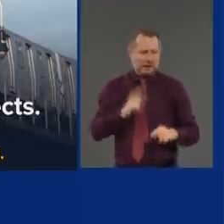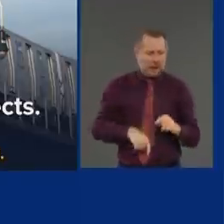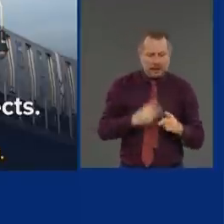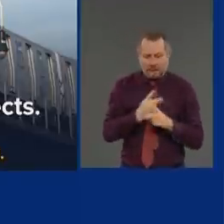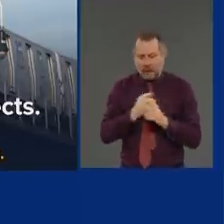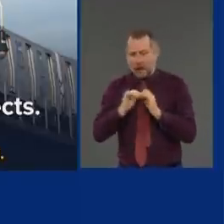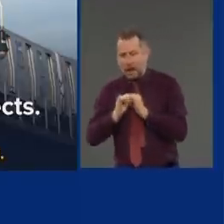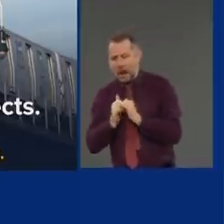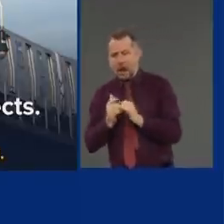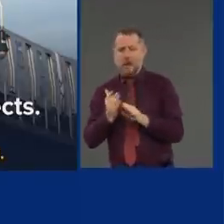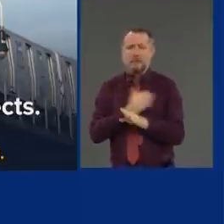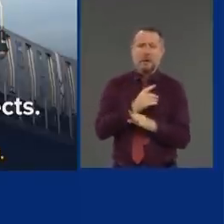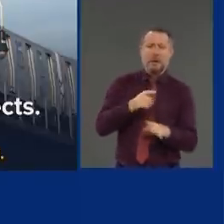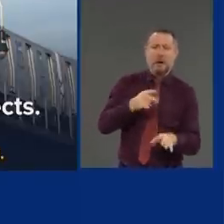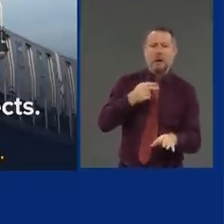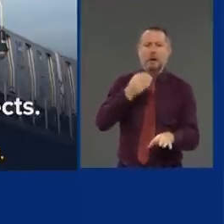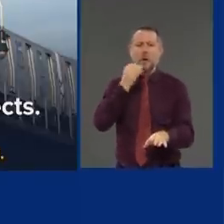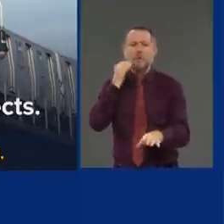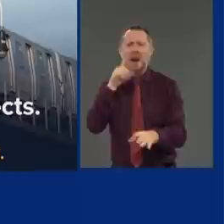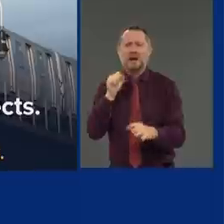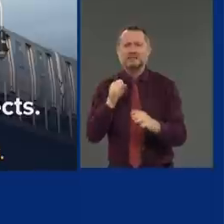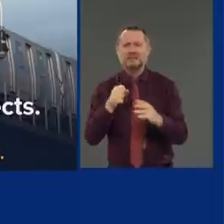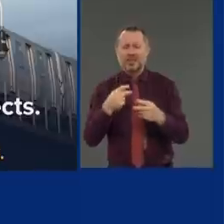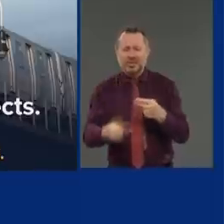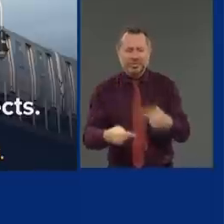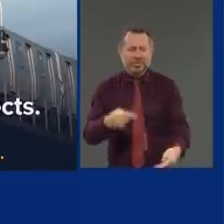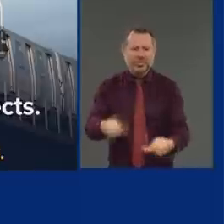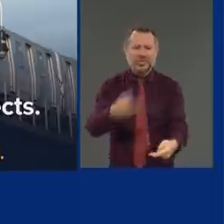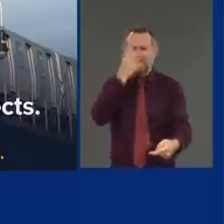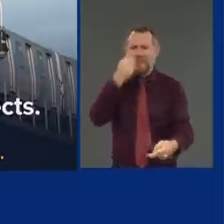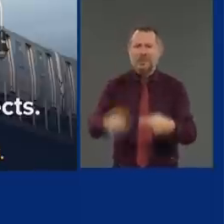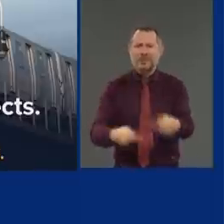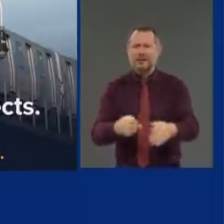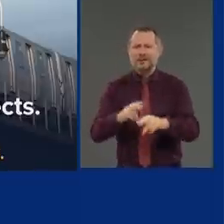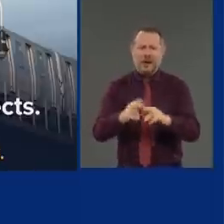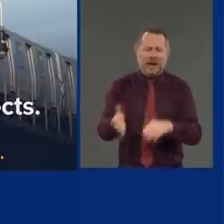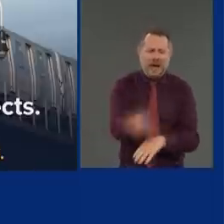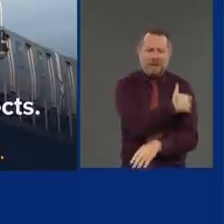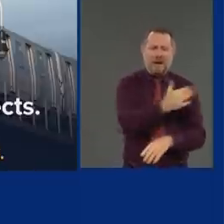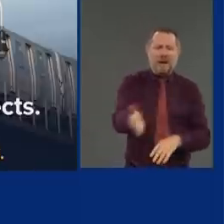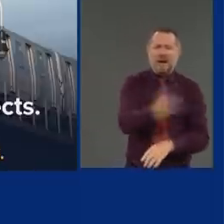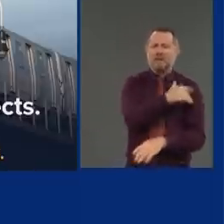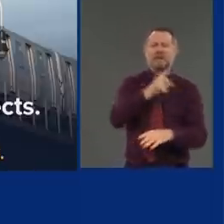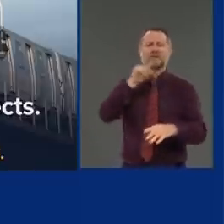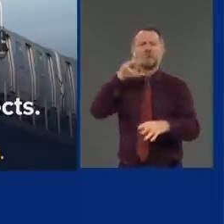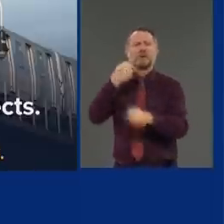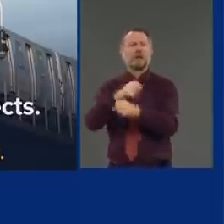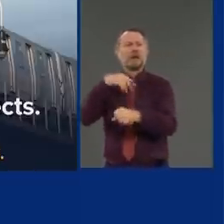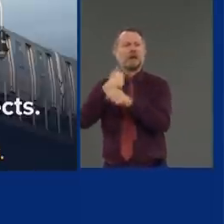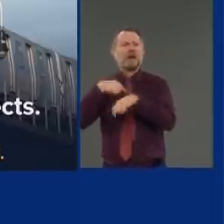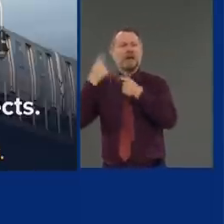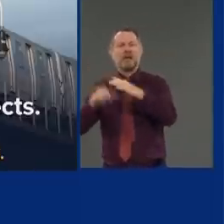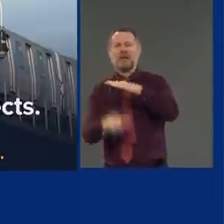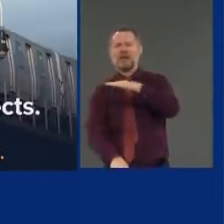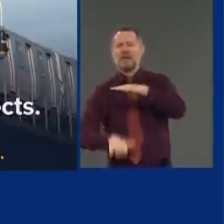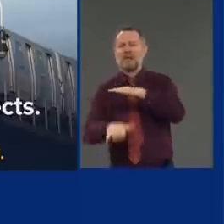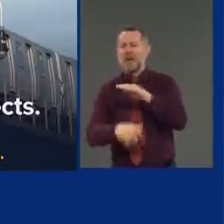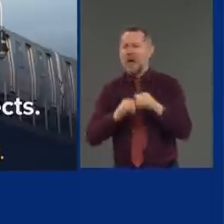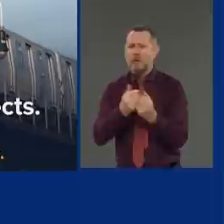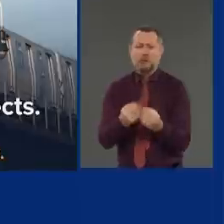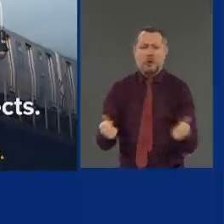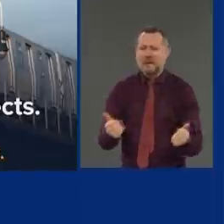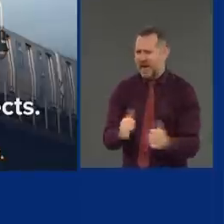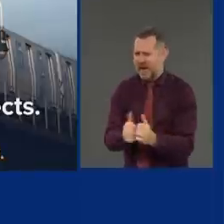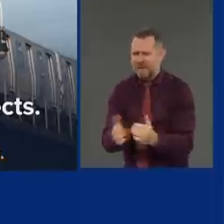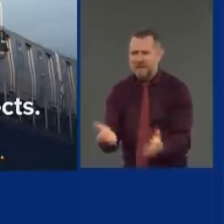subways for decades, let alone get newspapers and coffee cups and garbage out of the